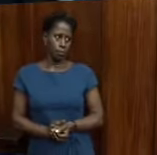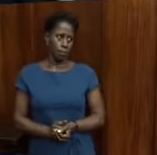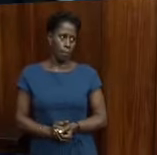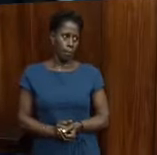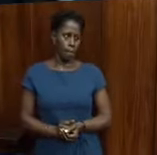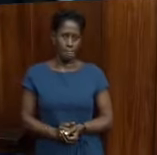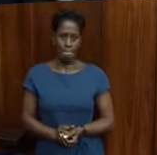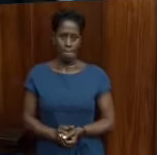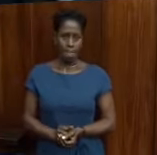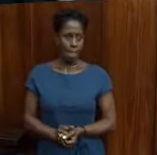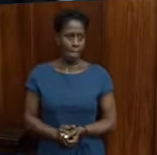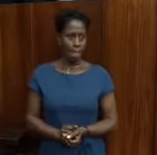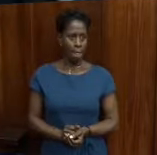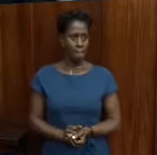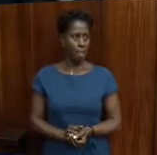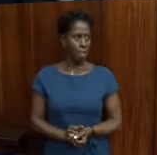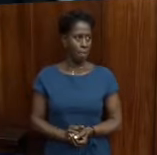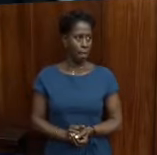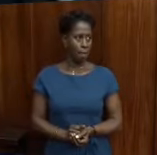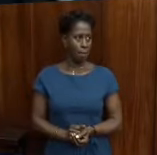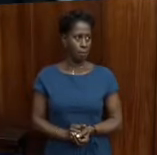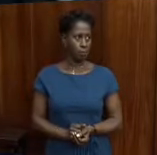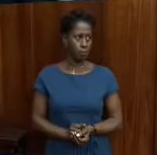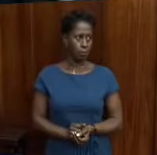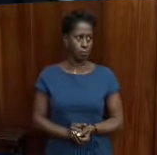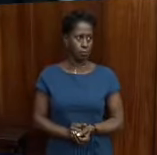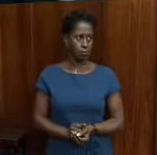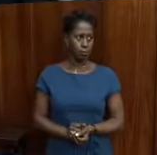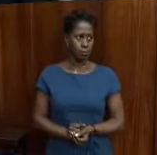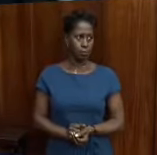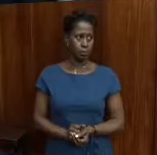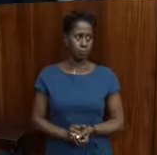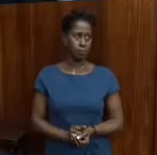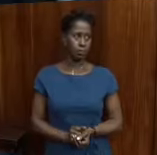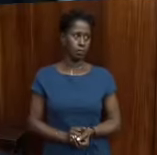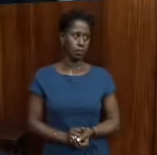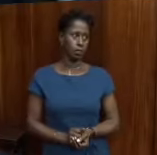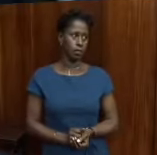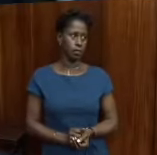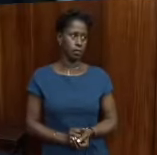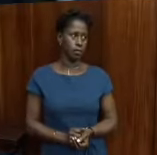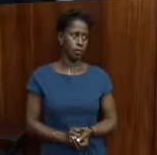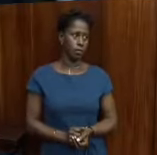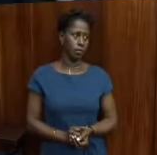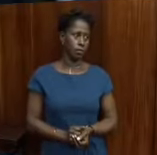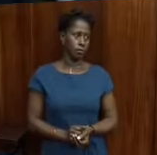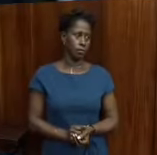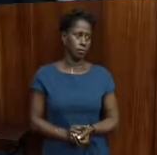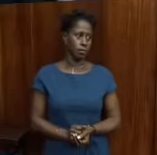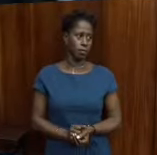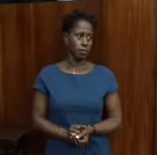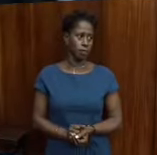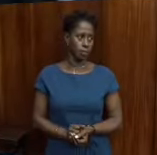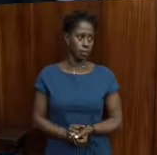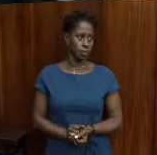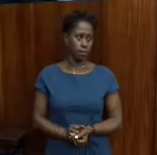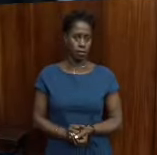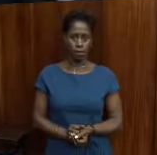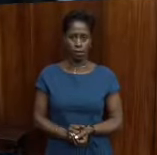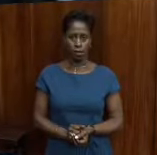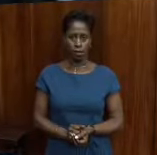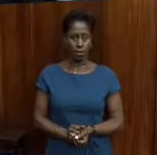by the representative of these workers. And Mr. Speaker, this is not new to our government. You may recall the